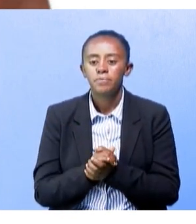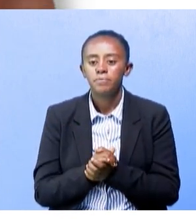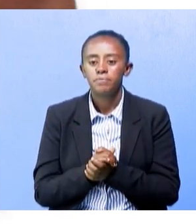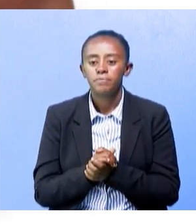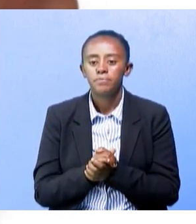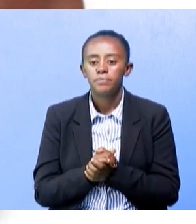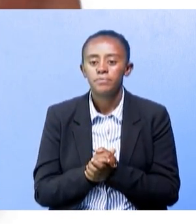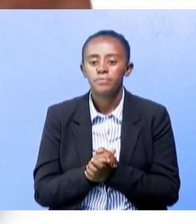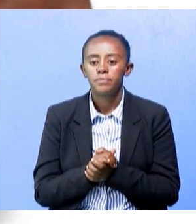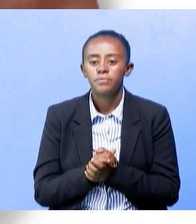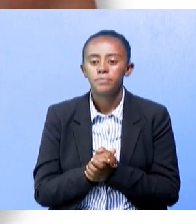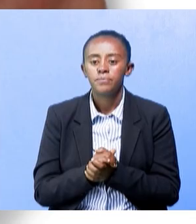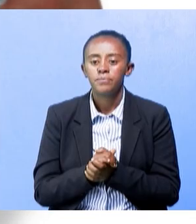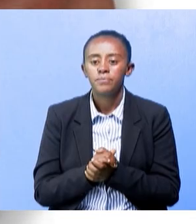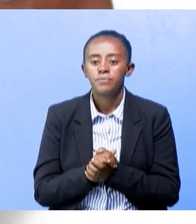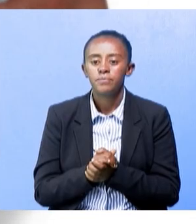happy